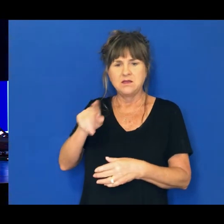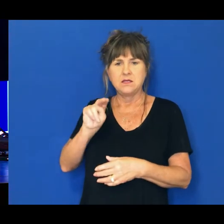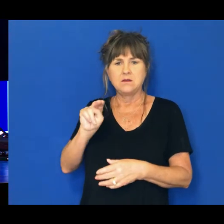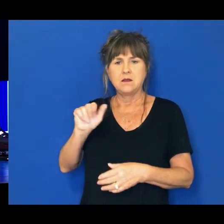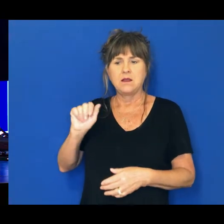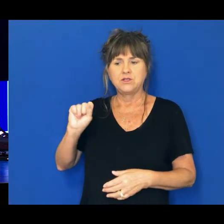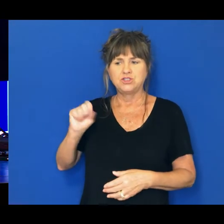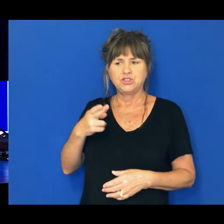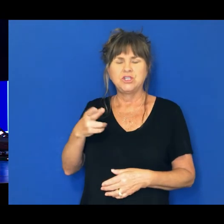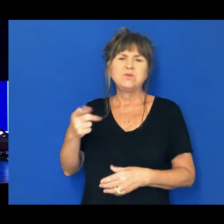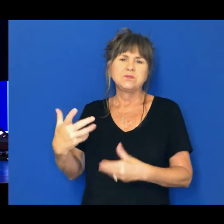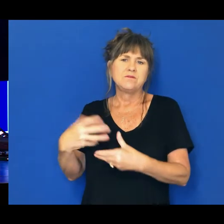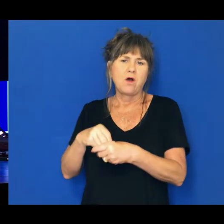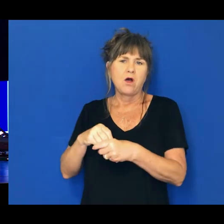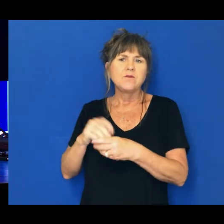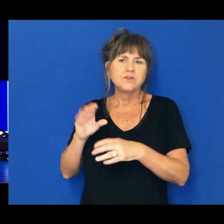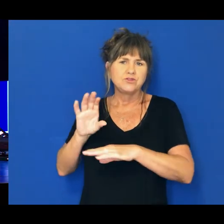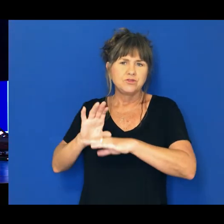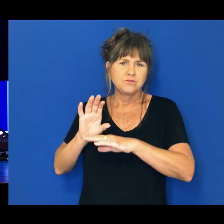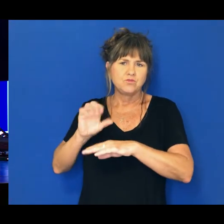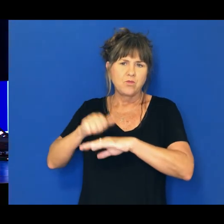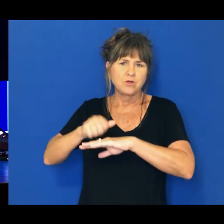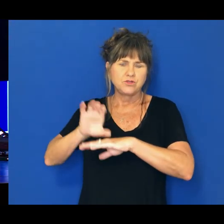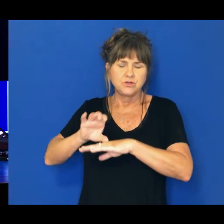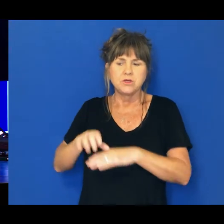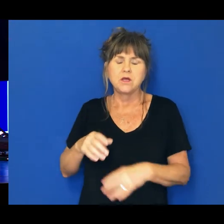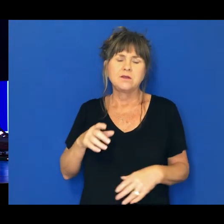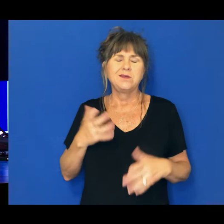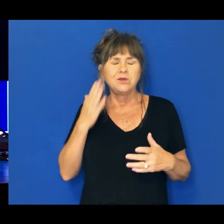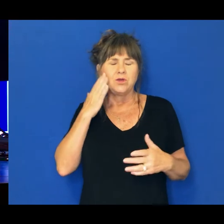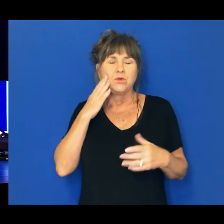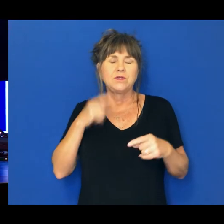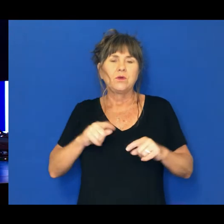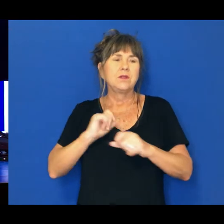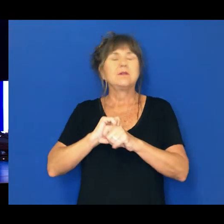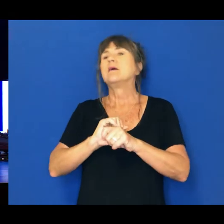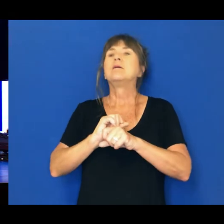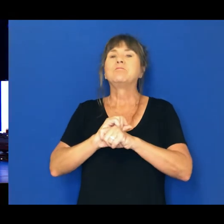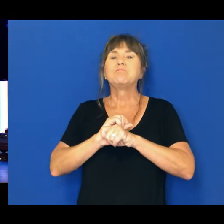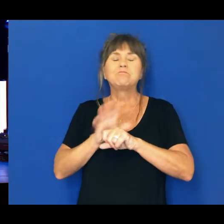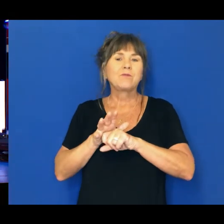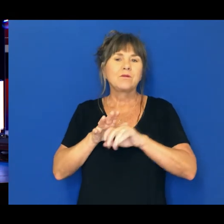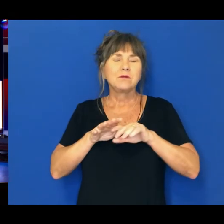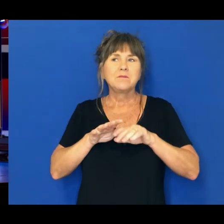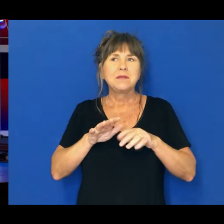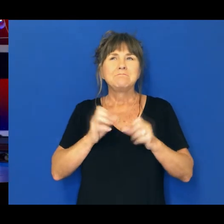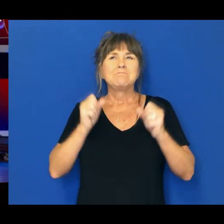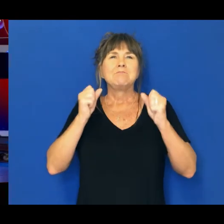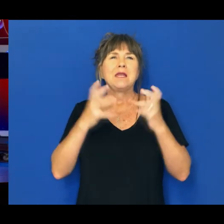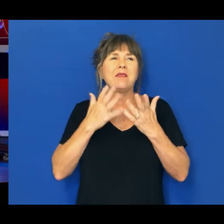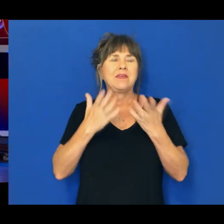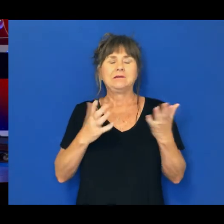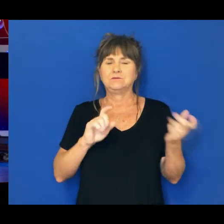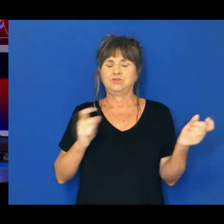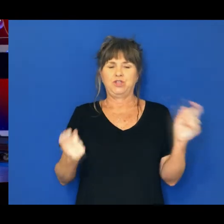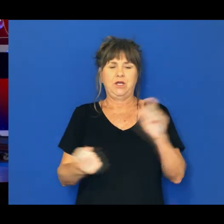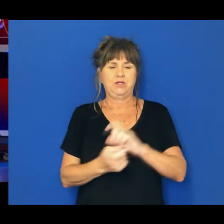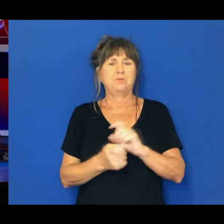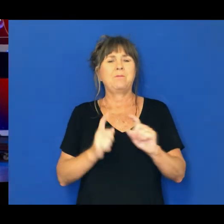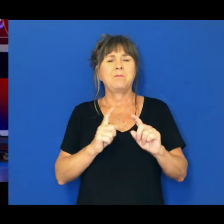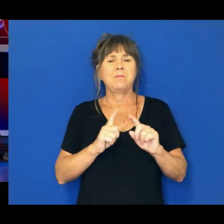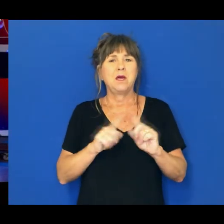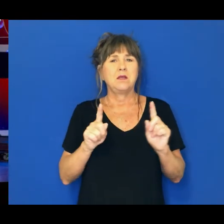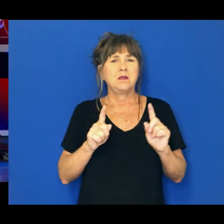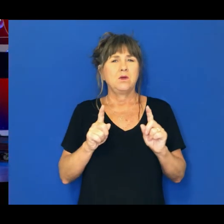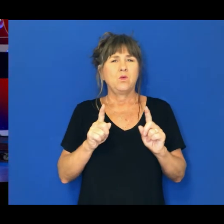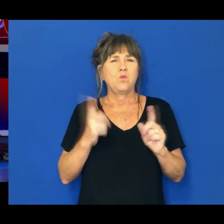in our South Campus in Chula Vista. And I feel like during the pandemic, there were so many things that were impacted, but maybe